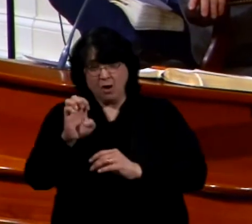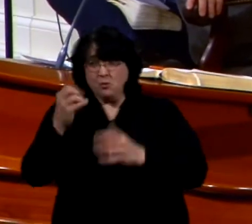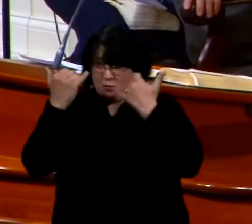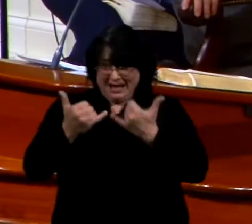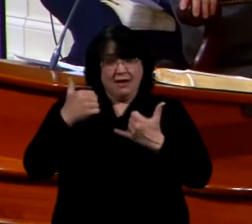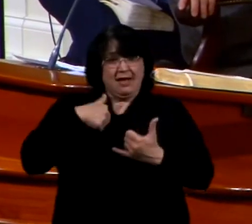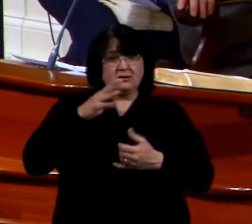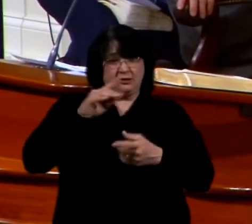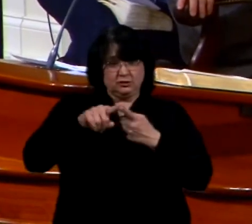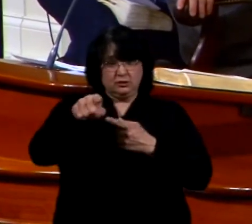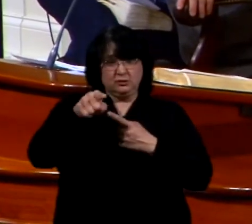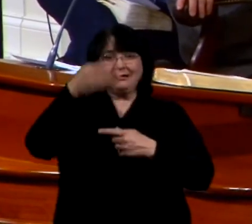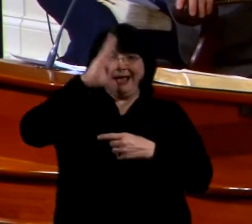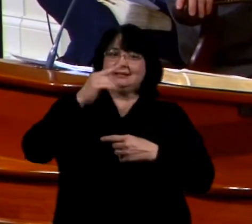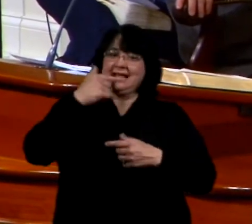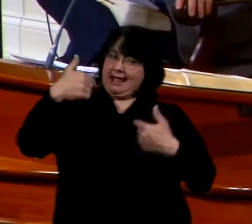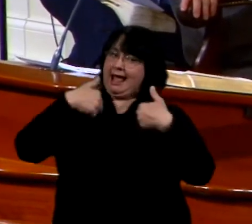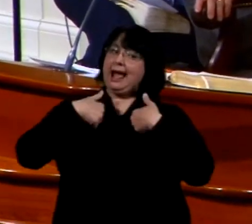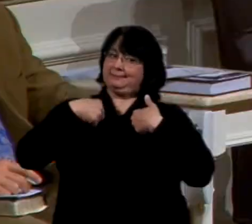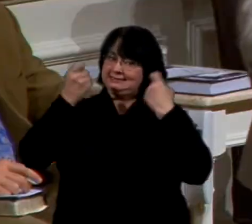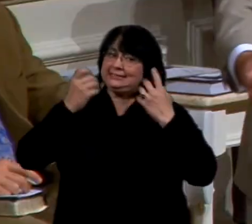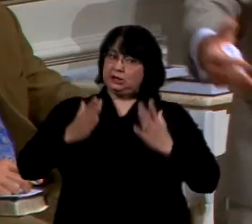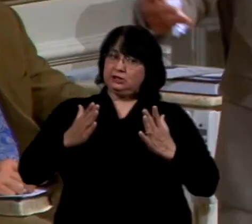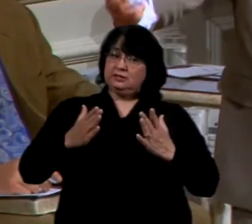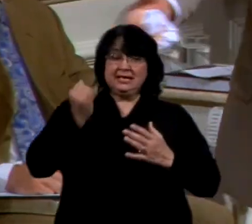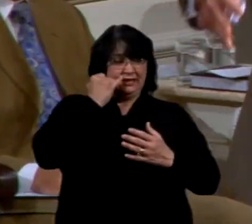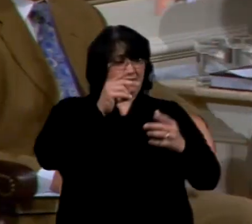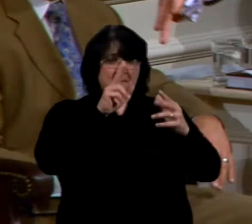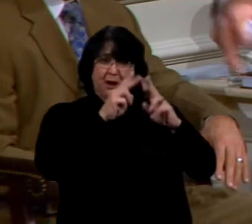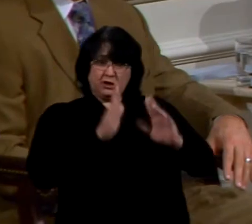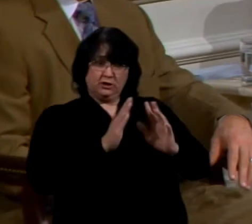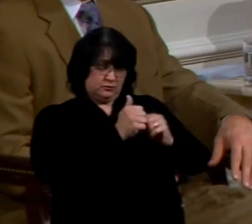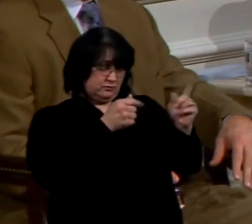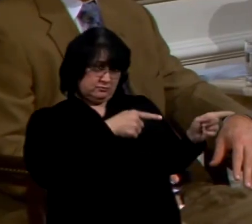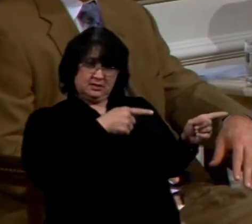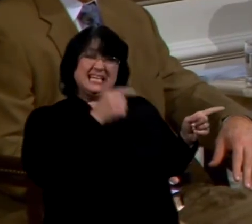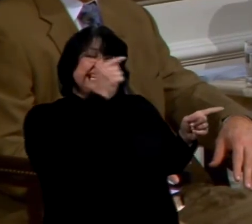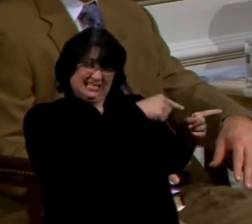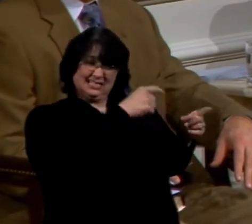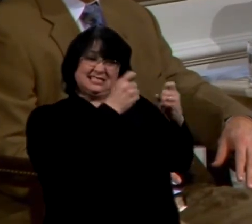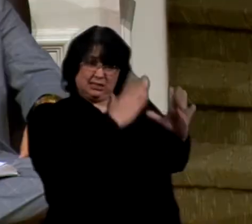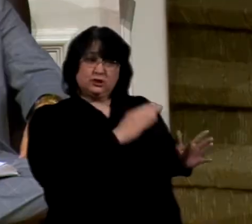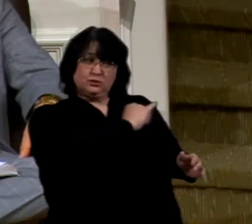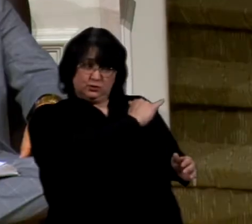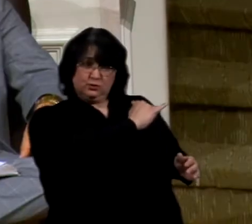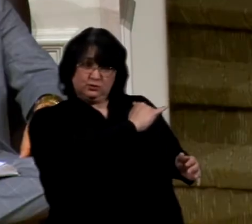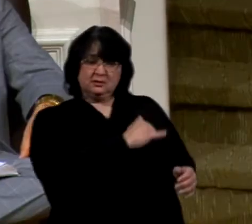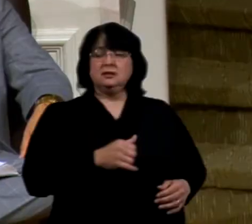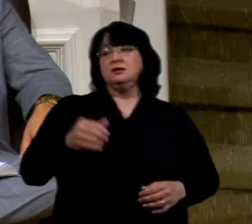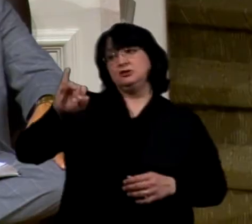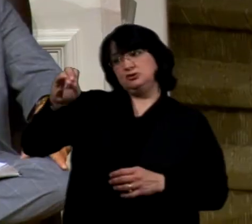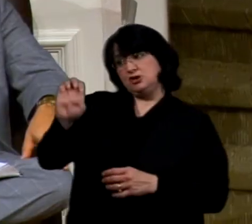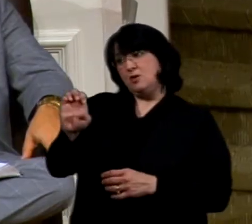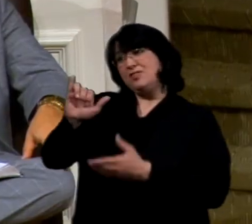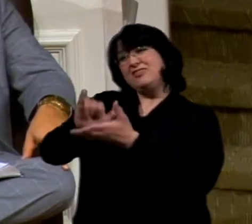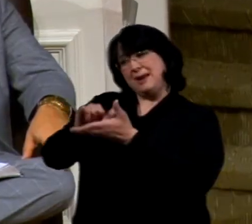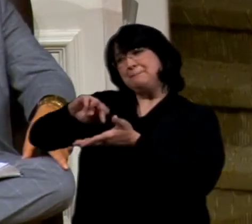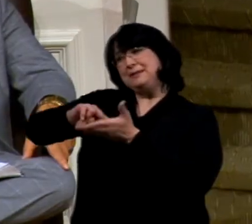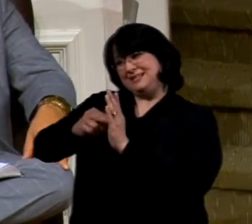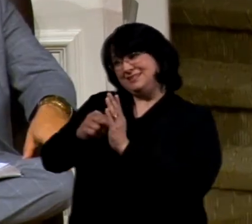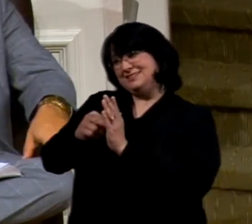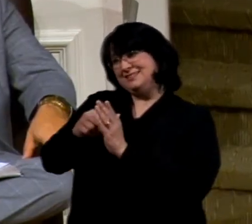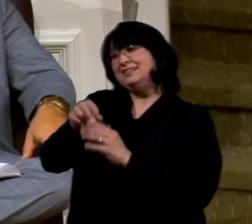God says I'm a sinner. If you had a partner with you, that means so-and-so's a sinner. And Joe, ultimately, that means